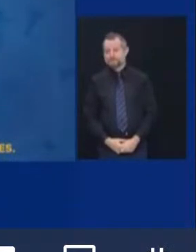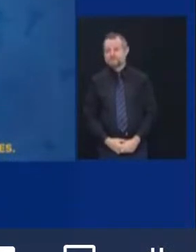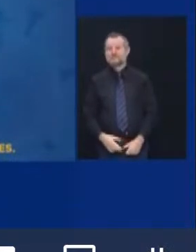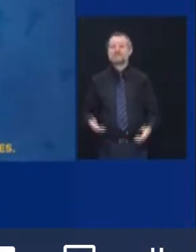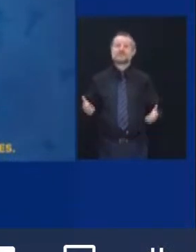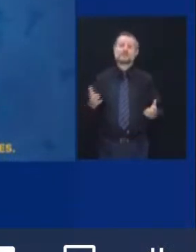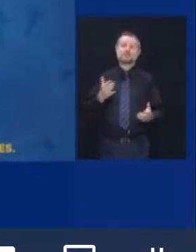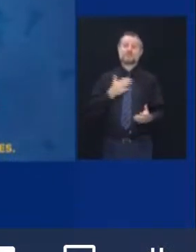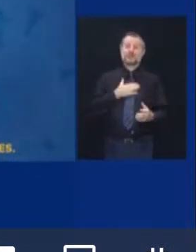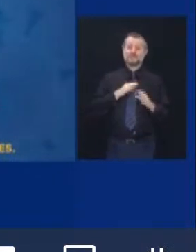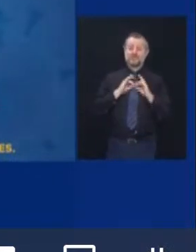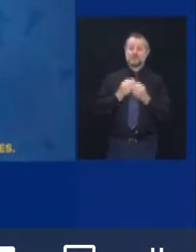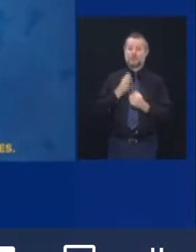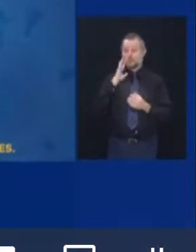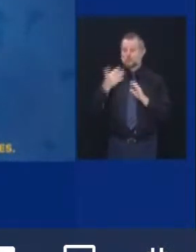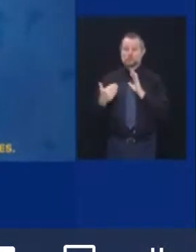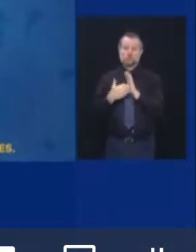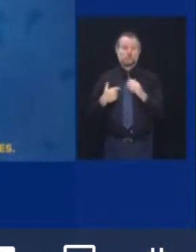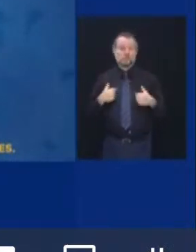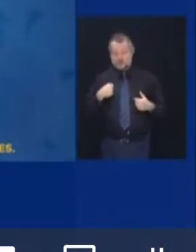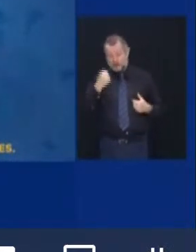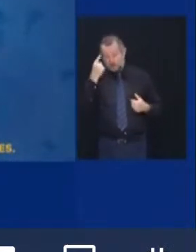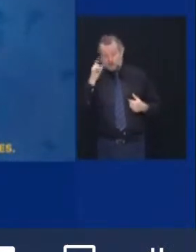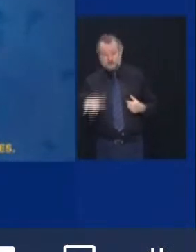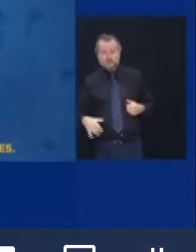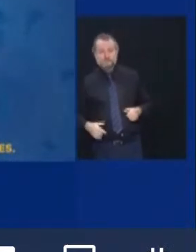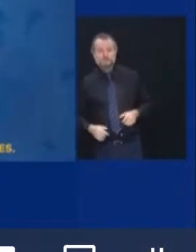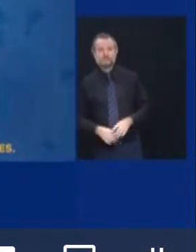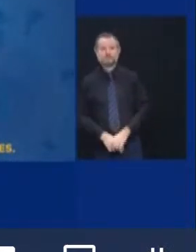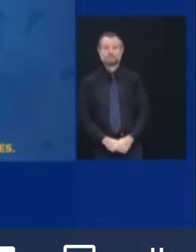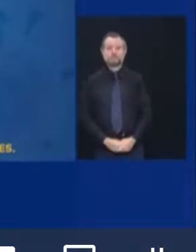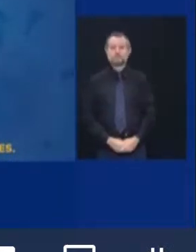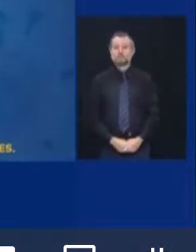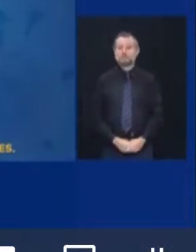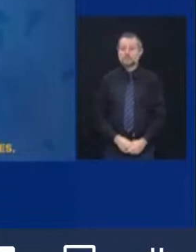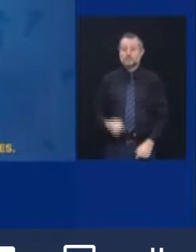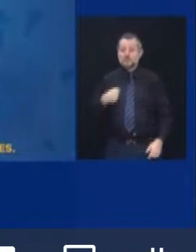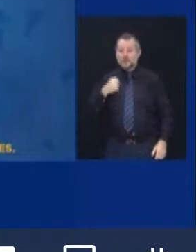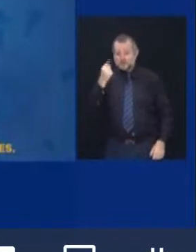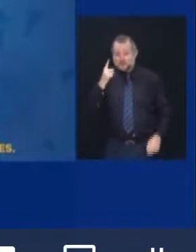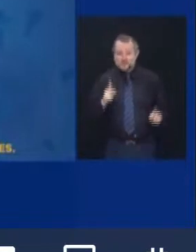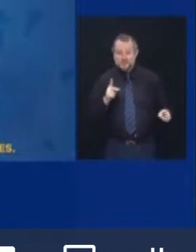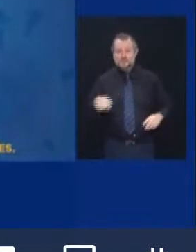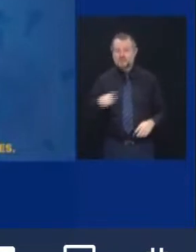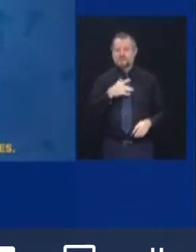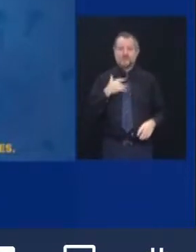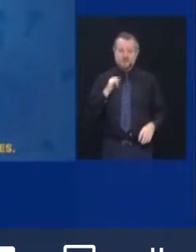members next. I get that people are tired of the